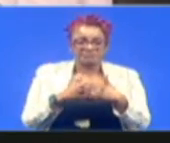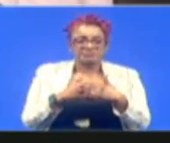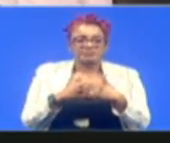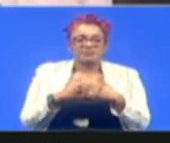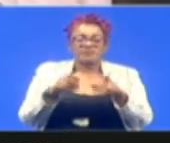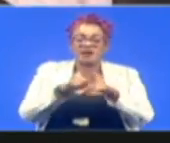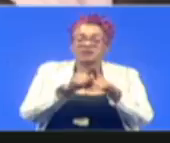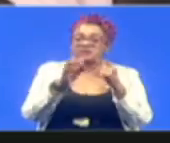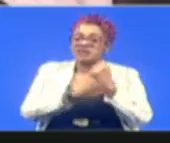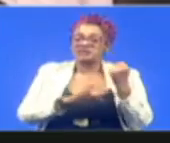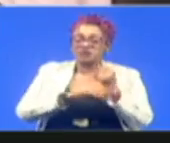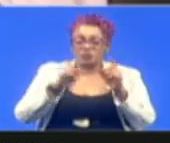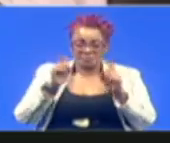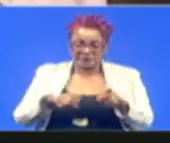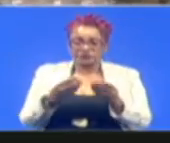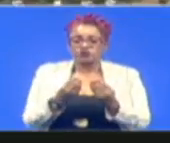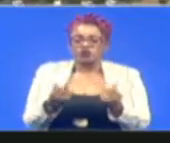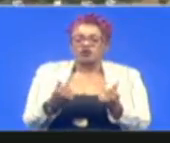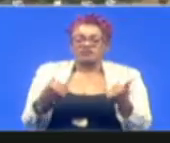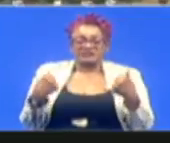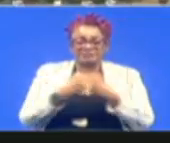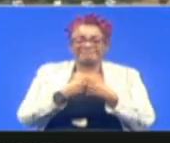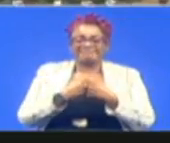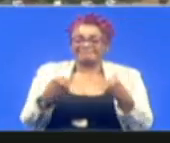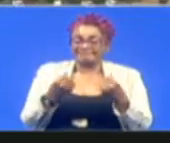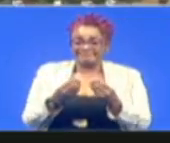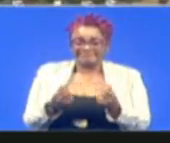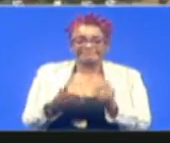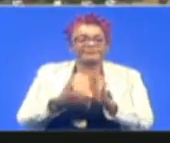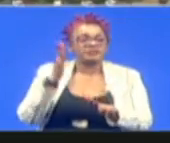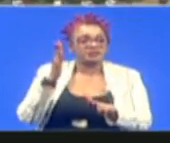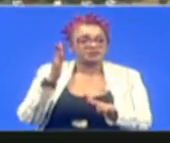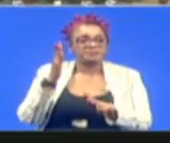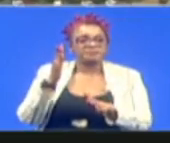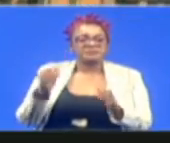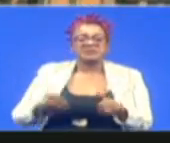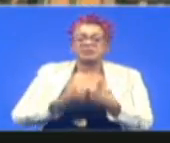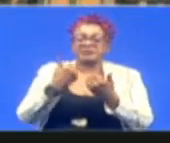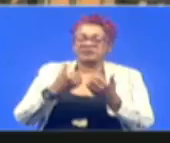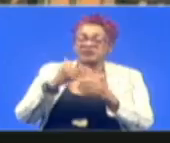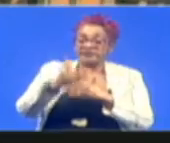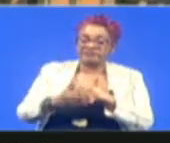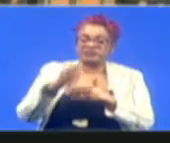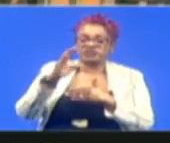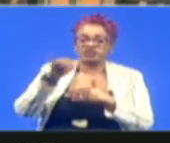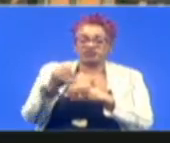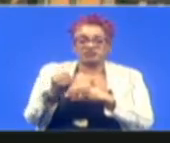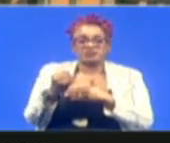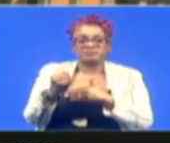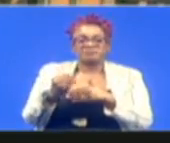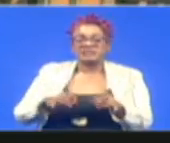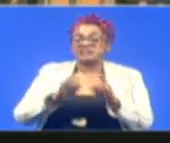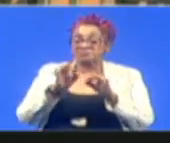as a country, we must address this issue head on. But these calls come just days after Chief Justice David Maraga